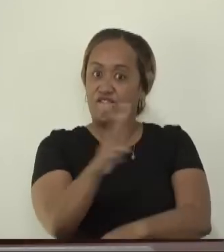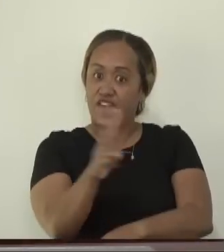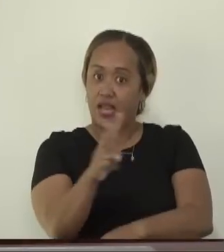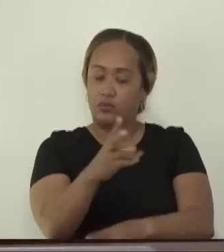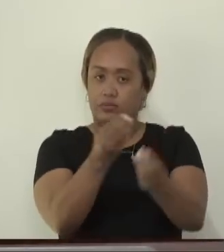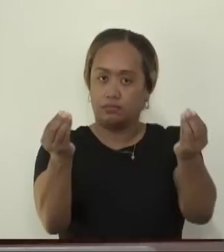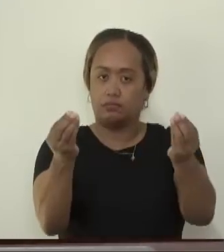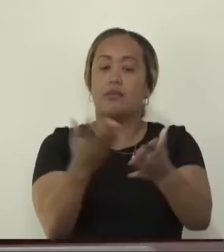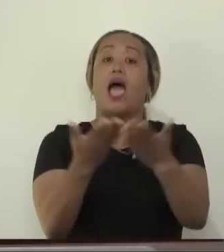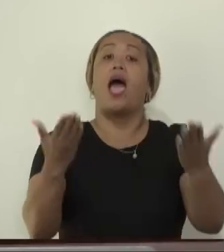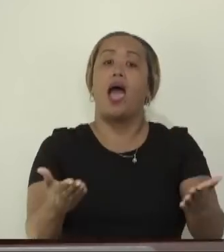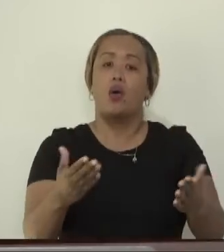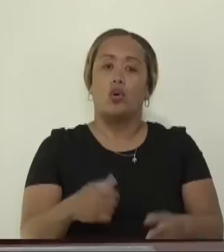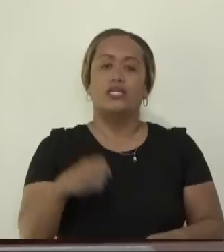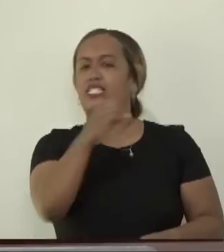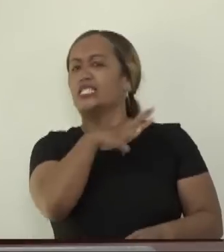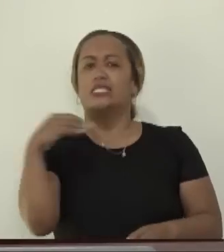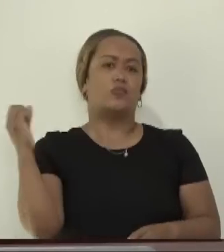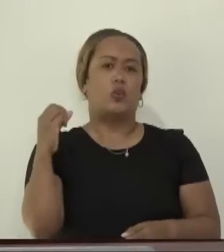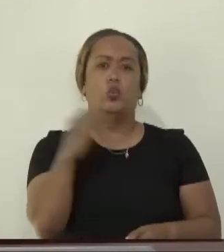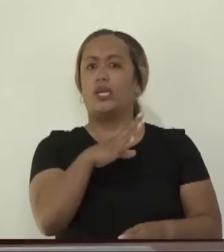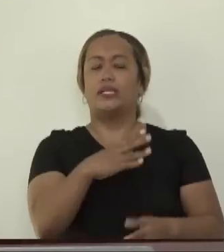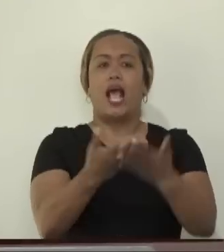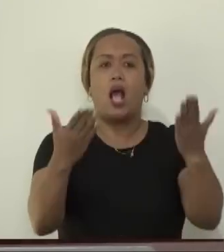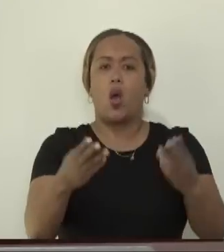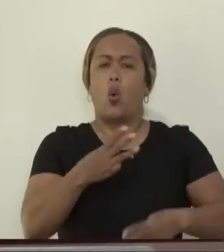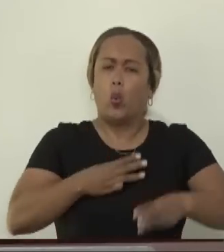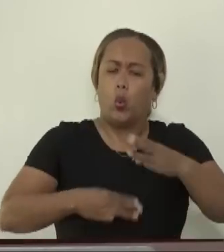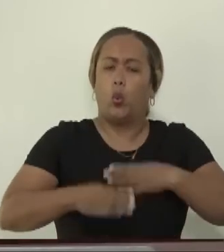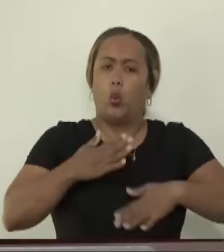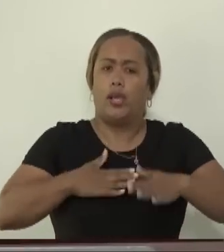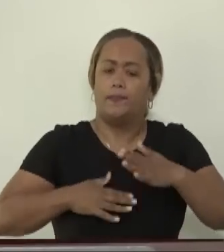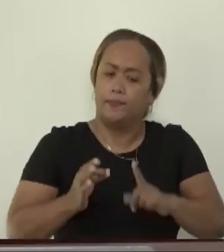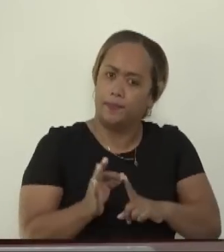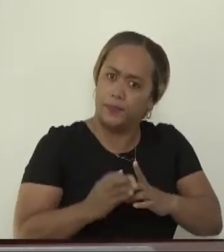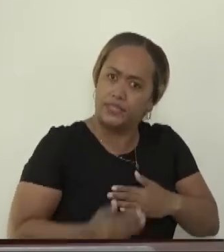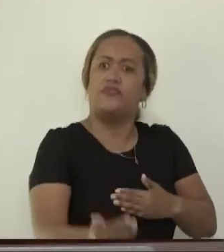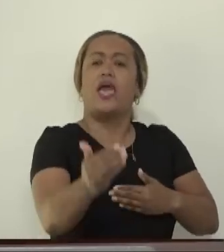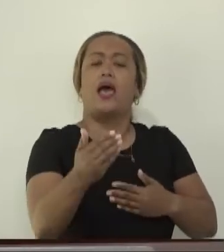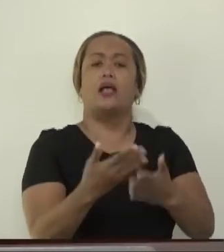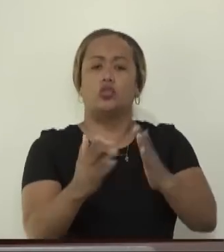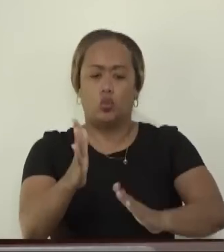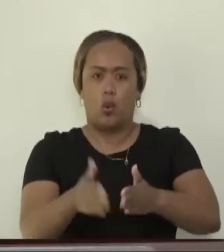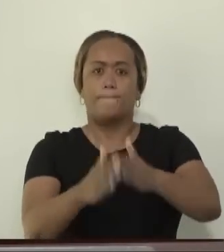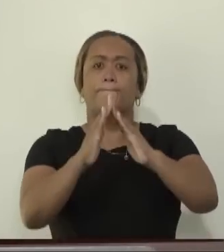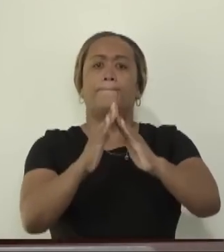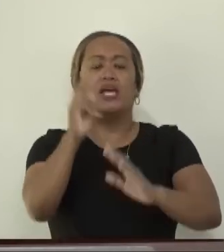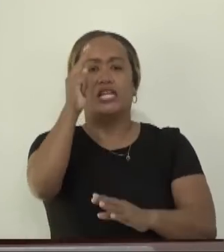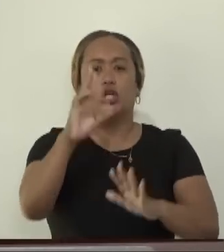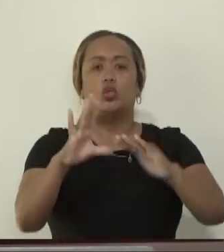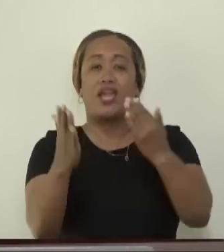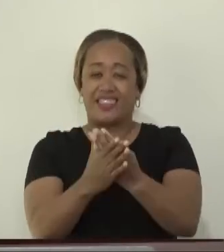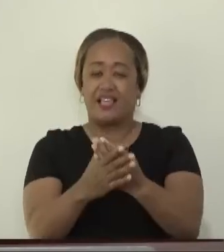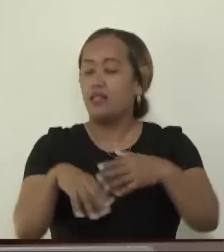the spirit and the will to persevere to rebuild our nation together.